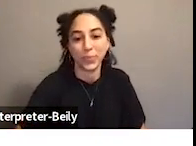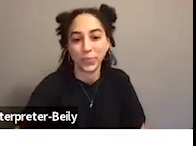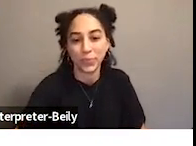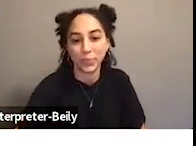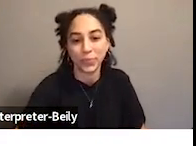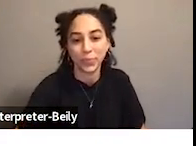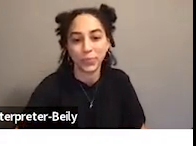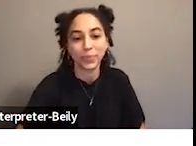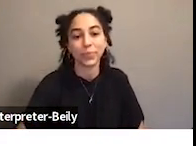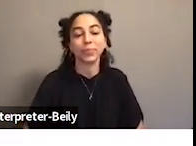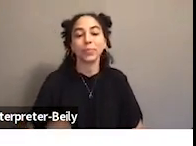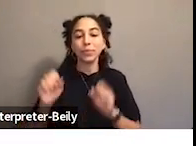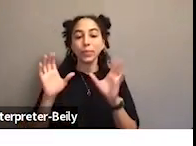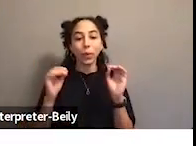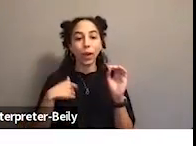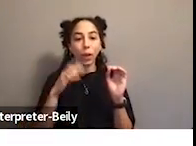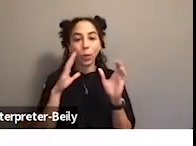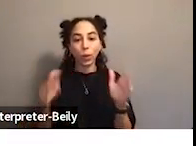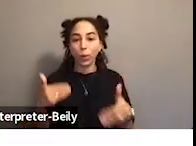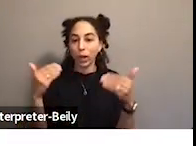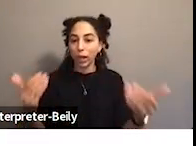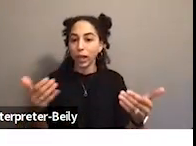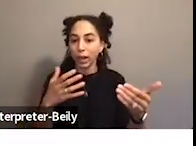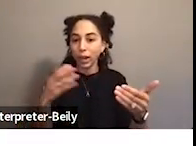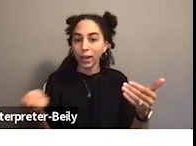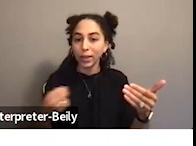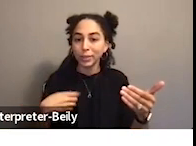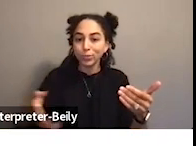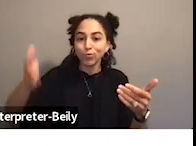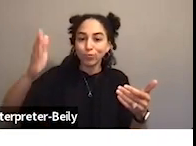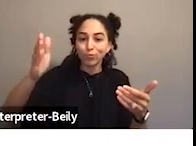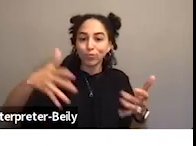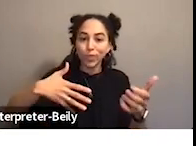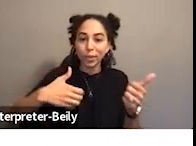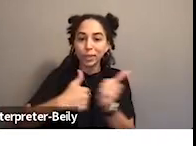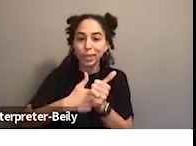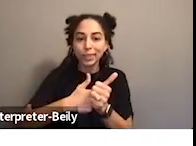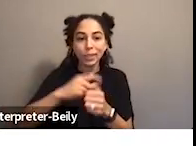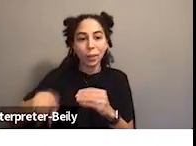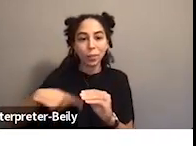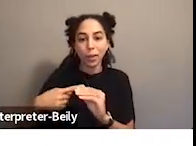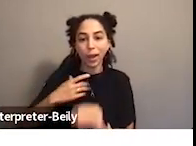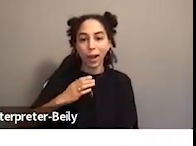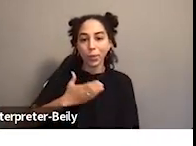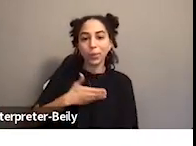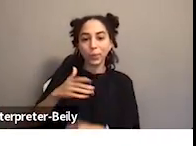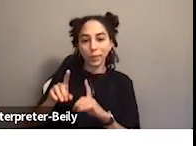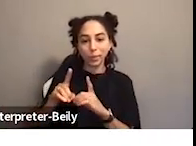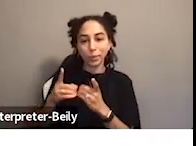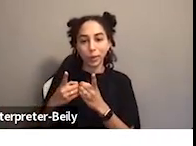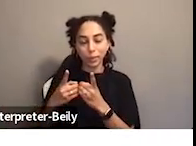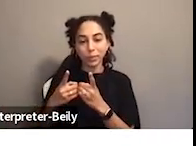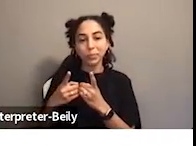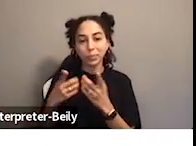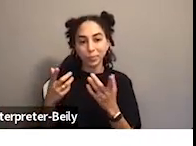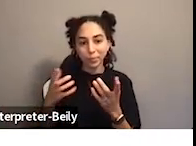So I'm going to go ahead and give a few updates about our department, in